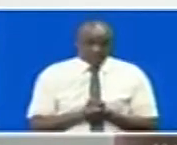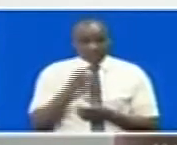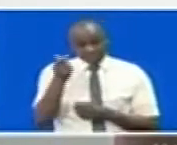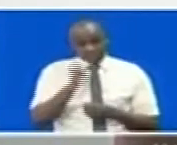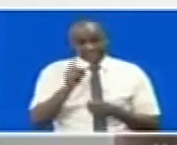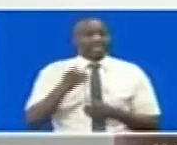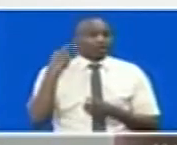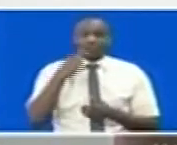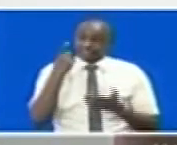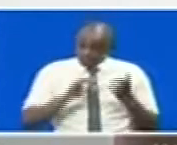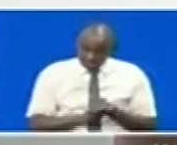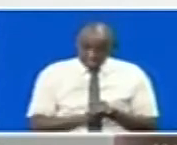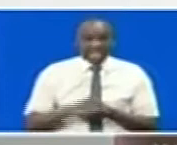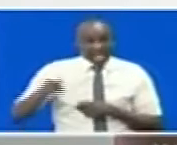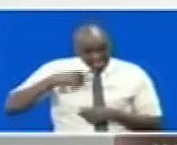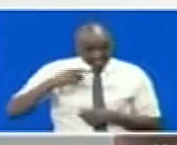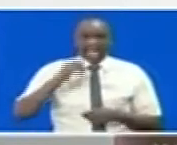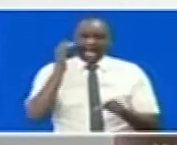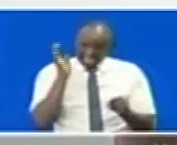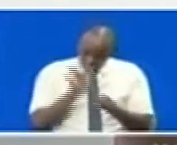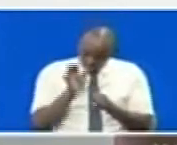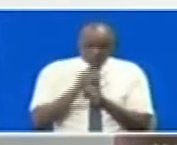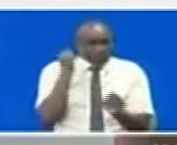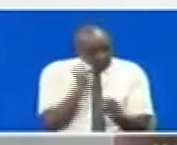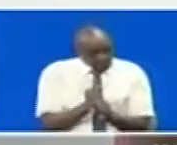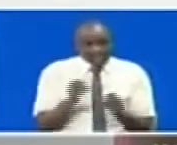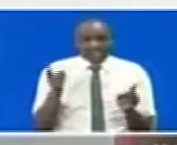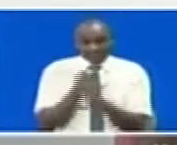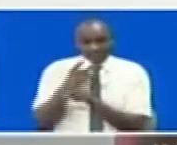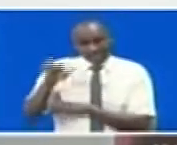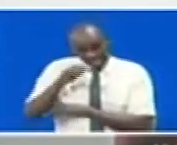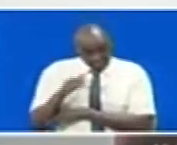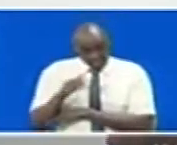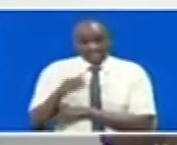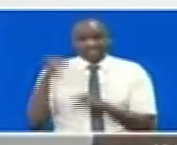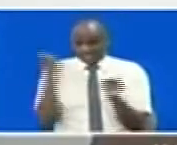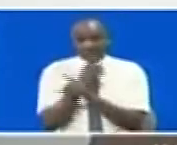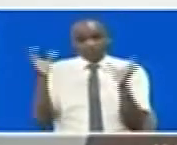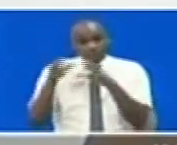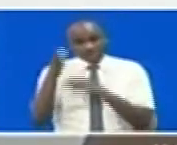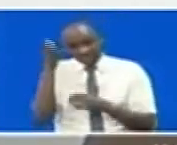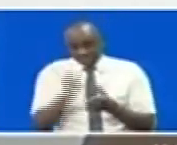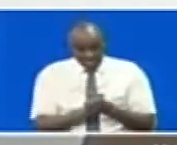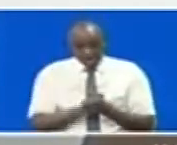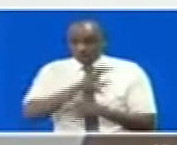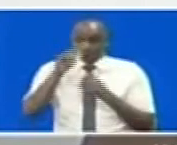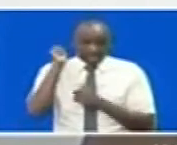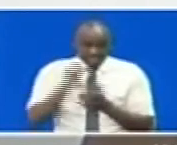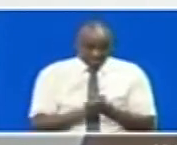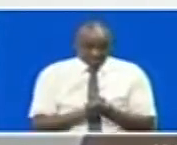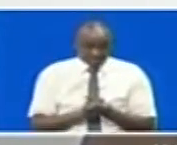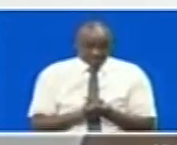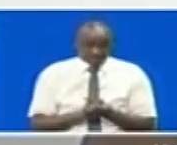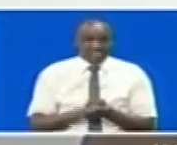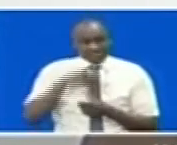ago, we have done a lot of work in reconciling communities across Kenya. It is